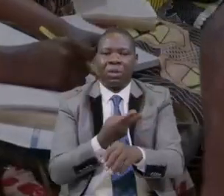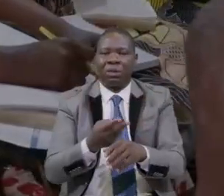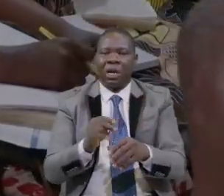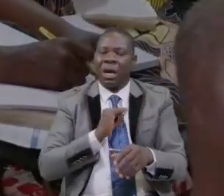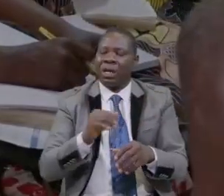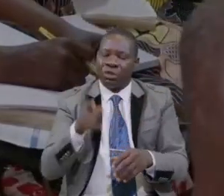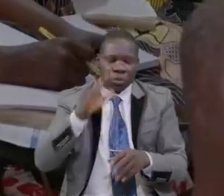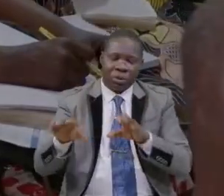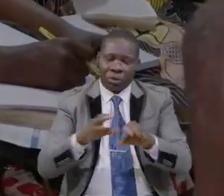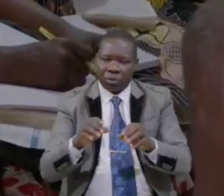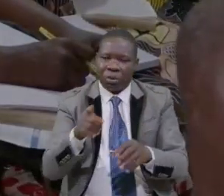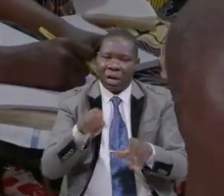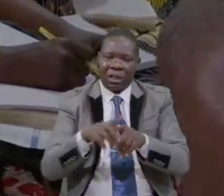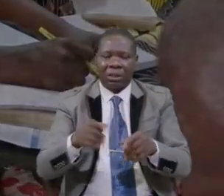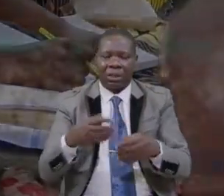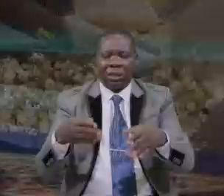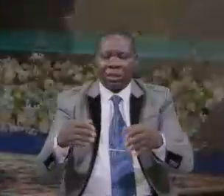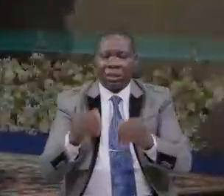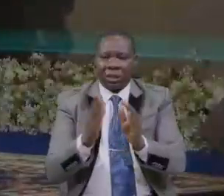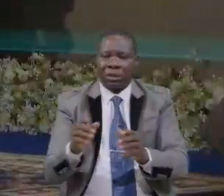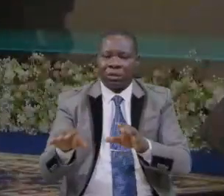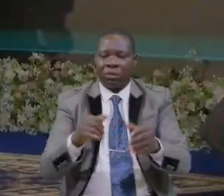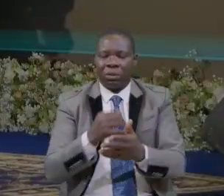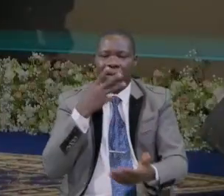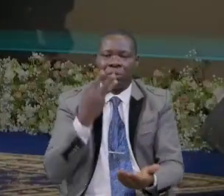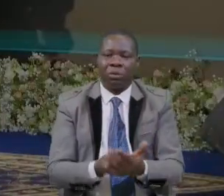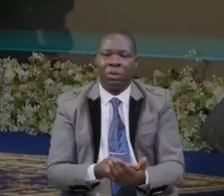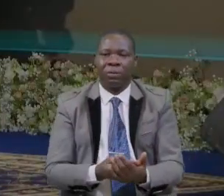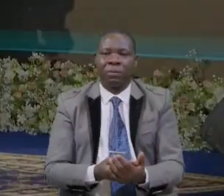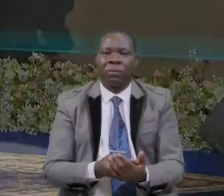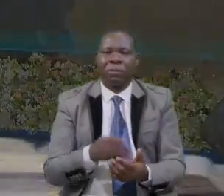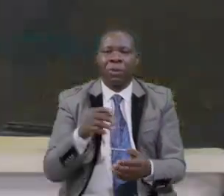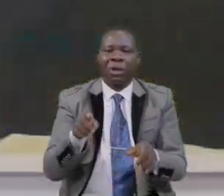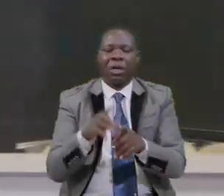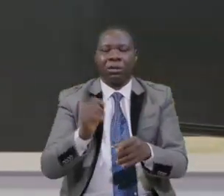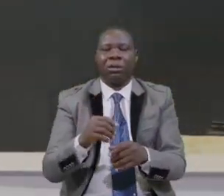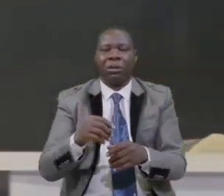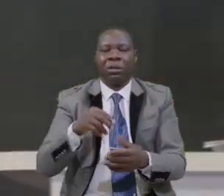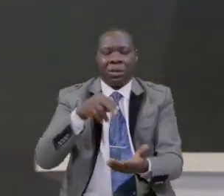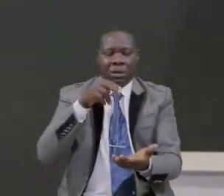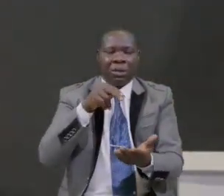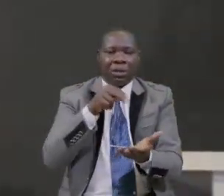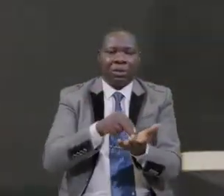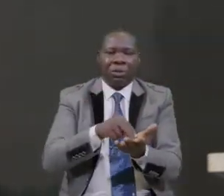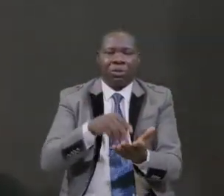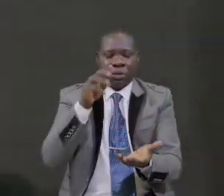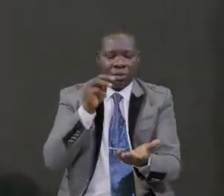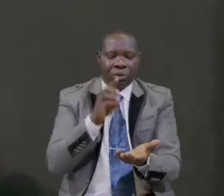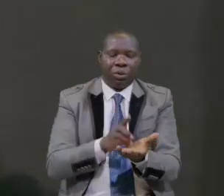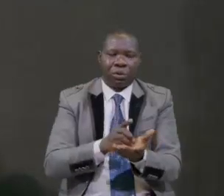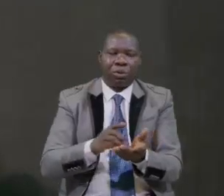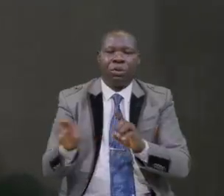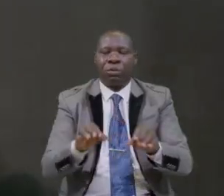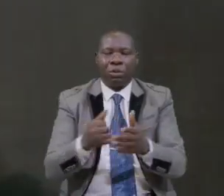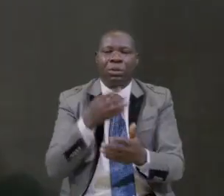salesman, do it well. You are a nurse, do it well. You are a doctor, do it well. You